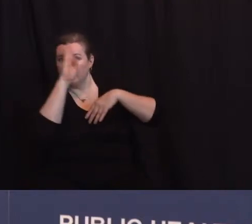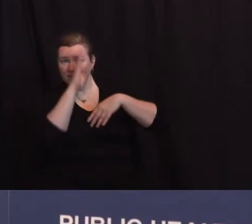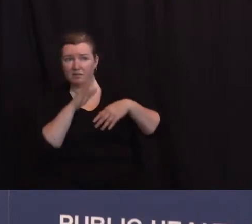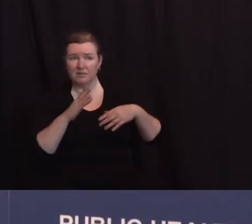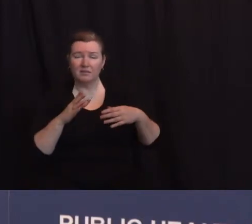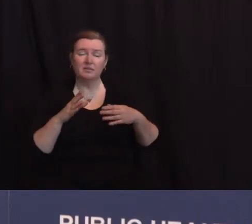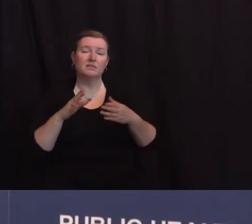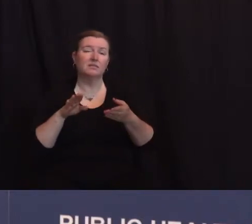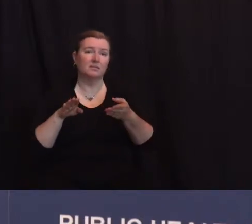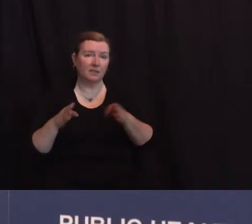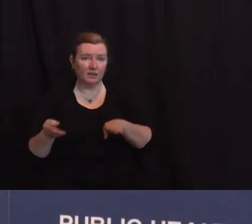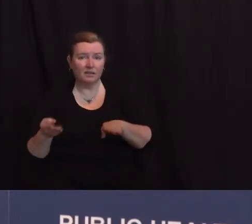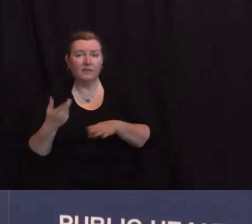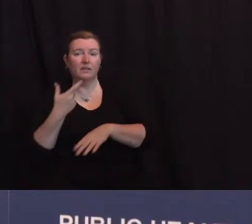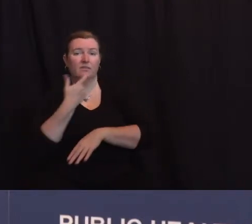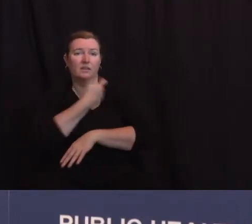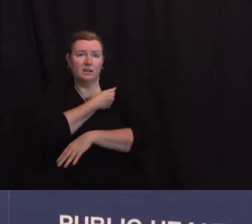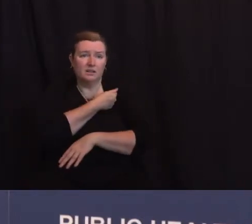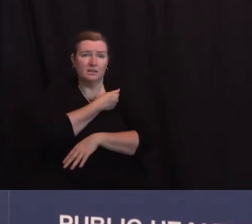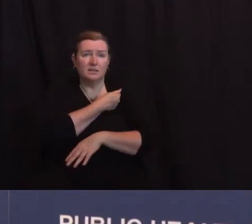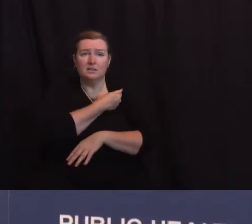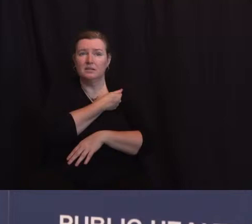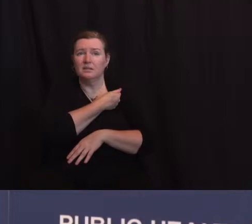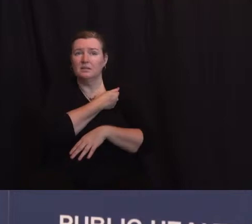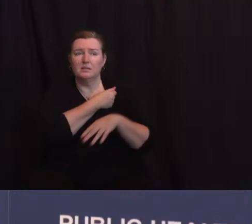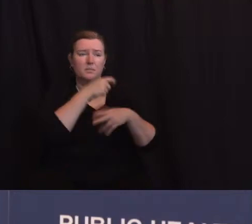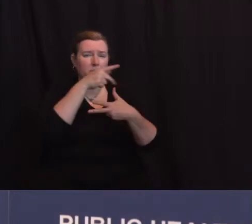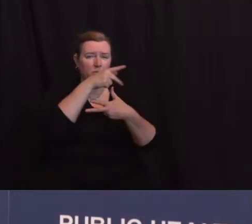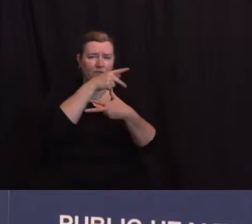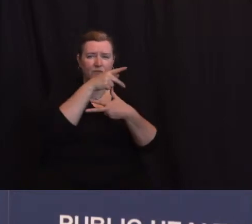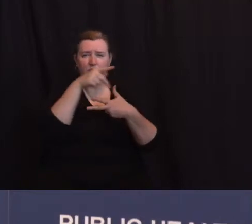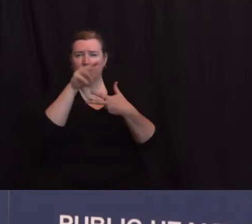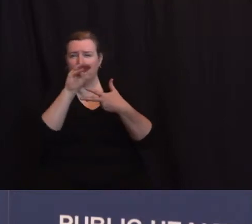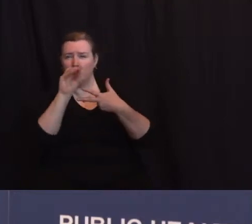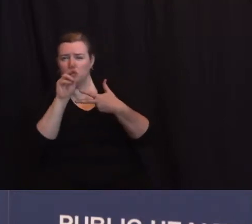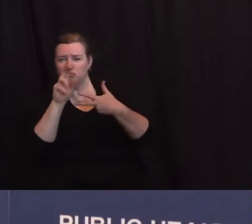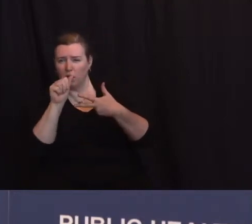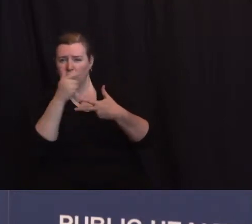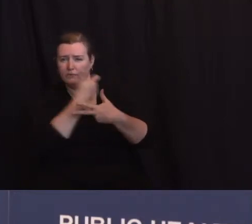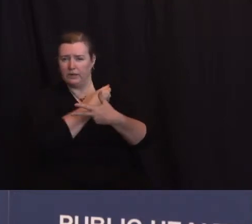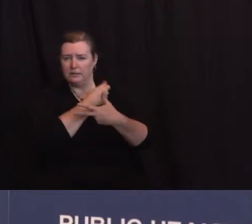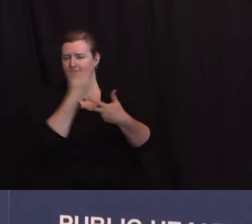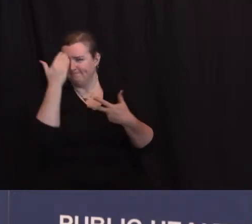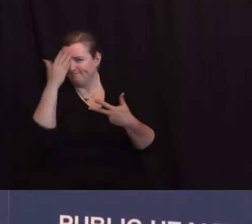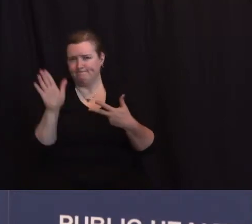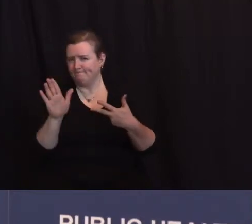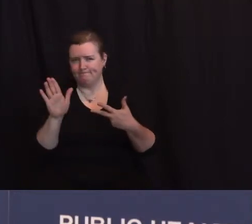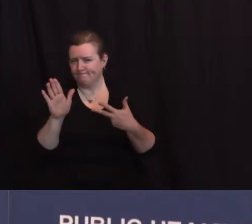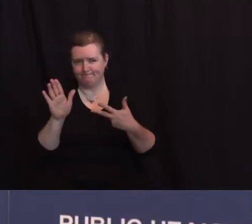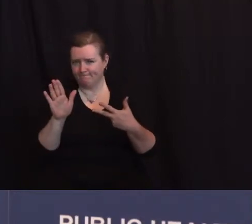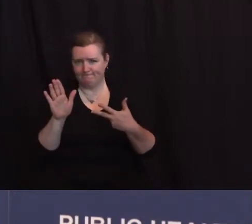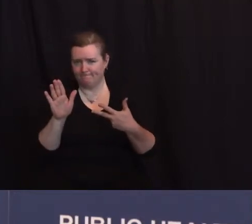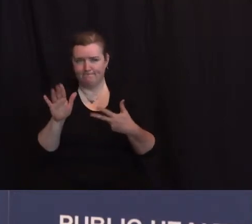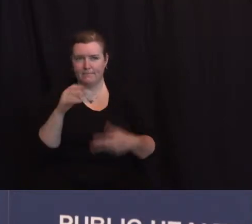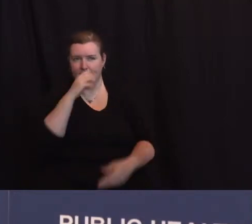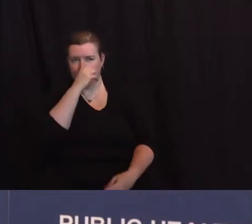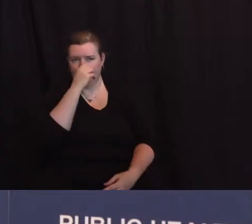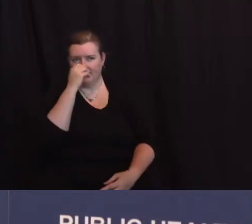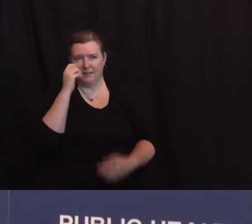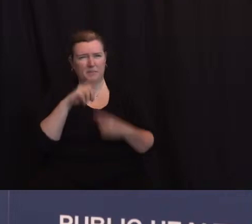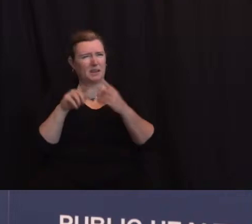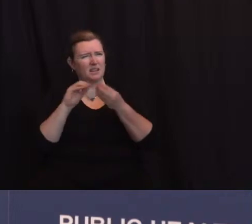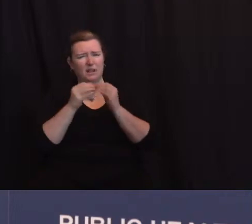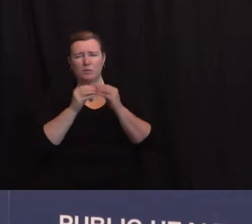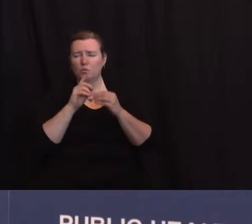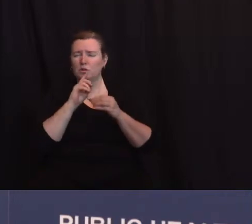cases, and people have been vaccinated with that manufacturer. At this point, though, our numbers are both so low, and there are so many